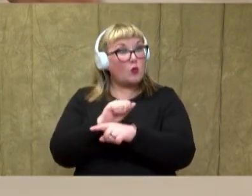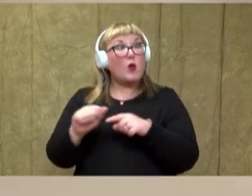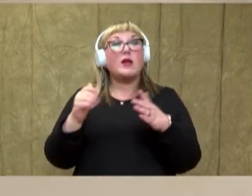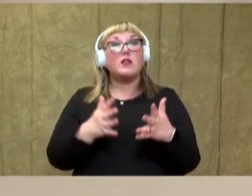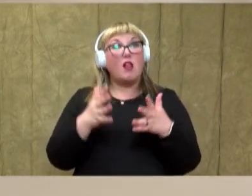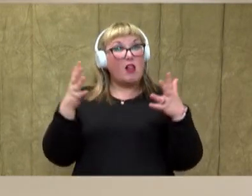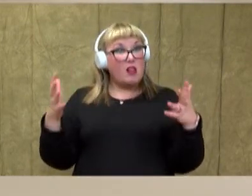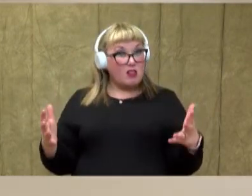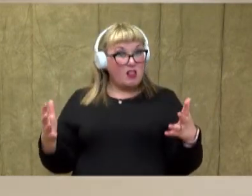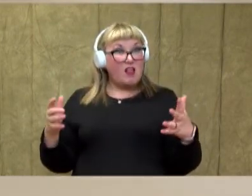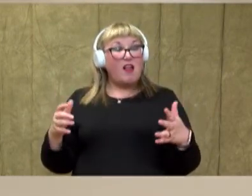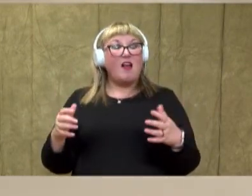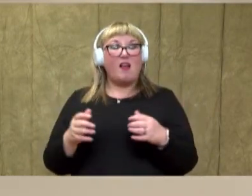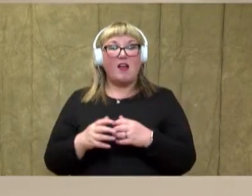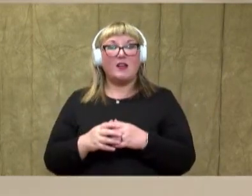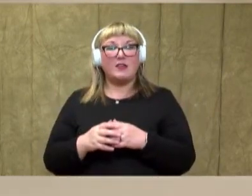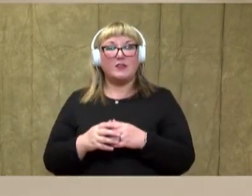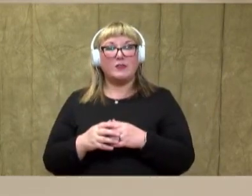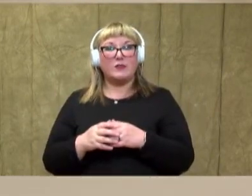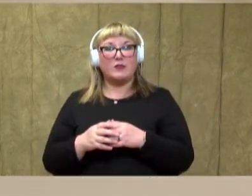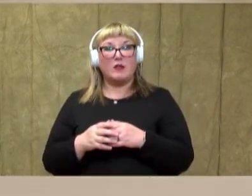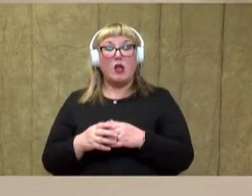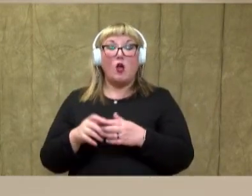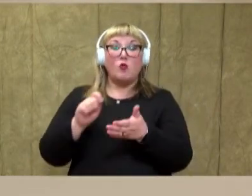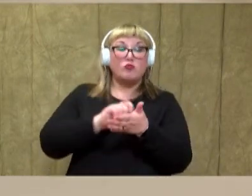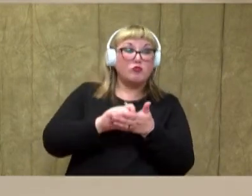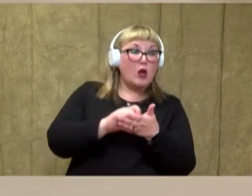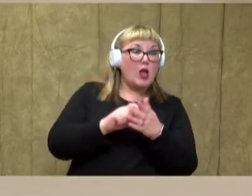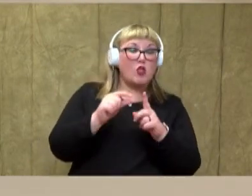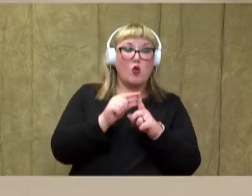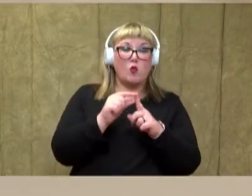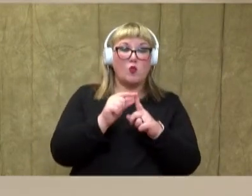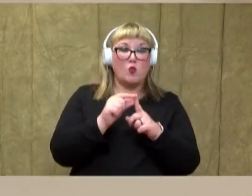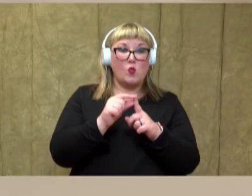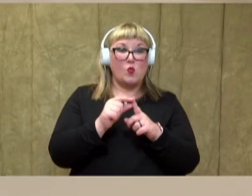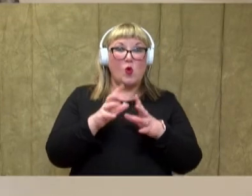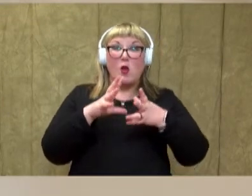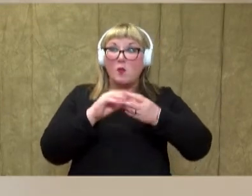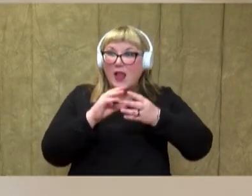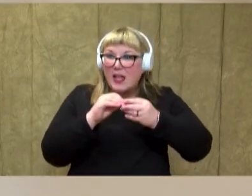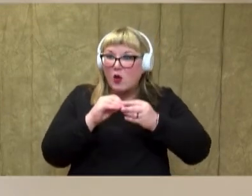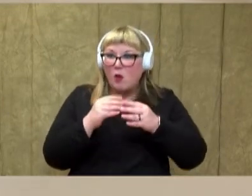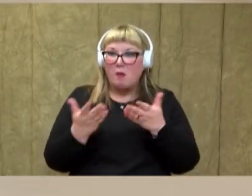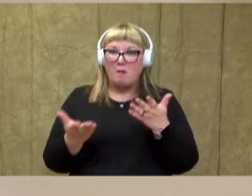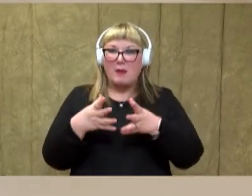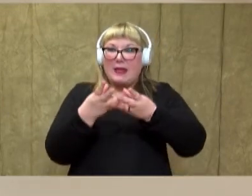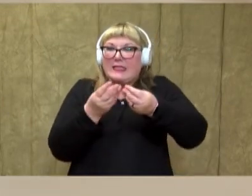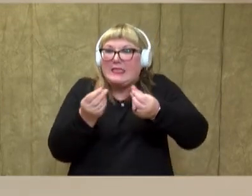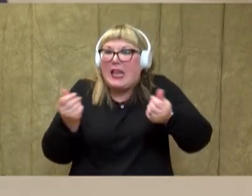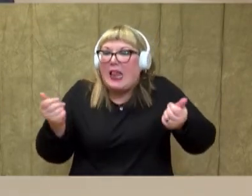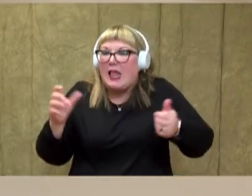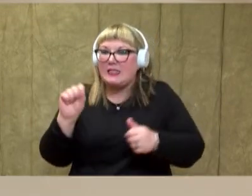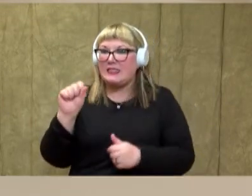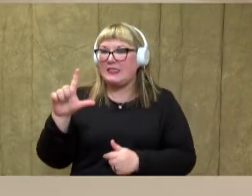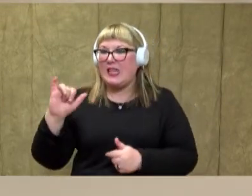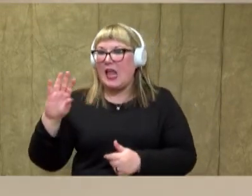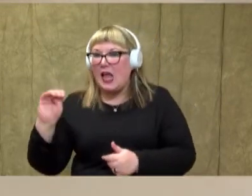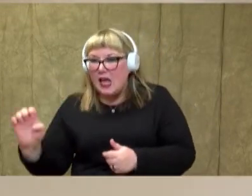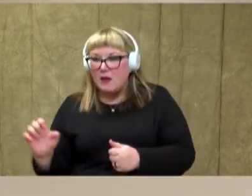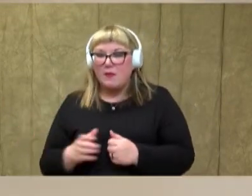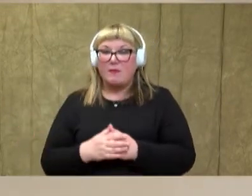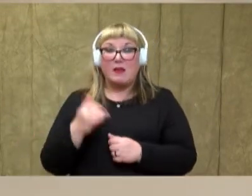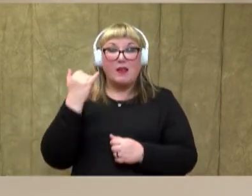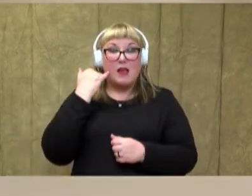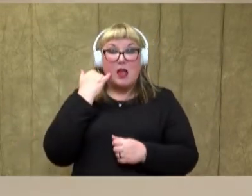with your digraph, writing those words in Play-Doh. If you have slime, making the words with slime. If you have